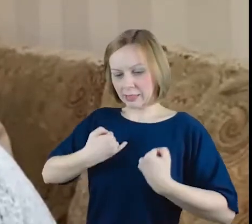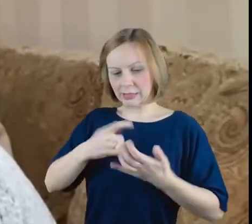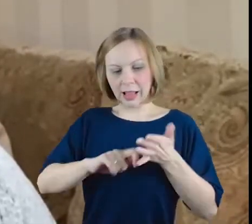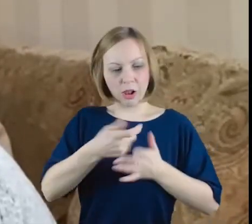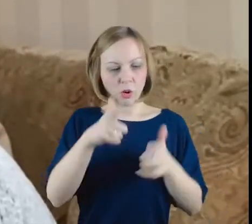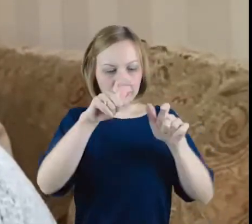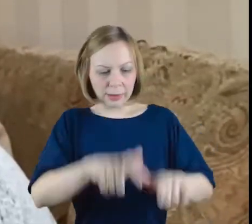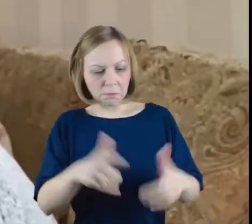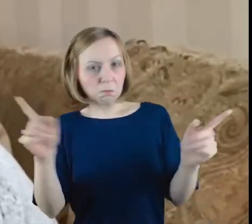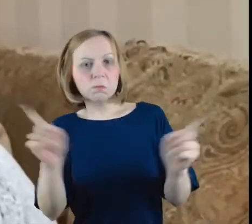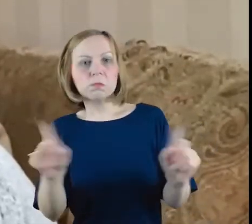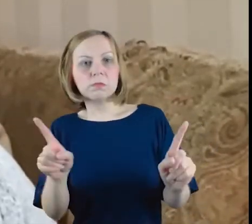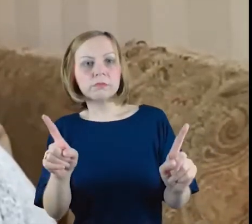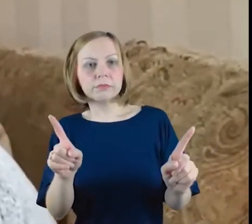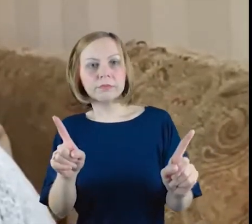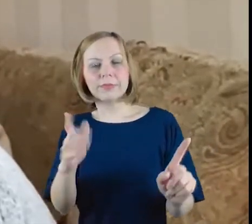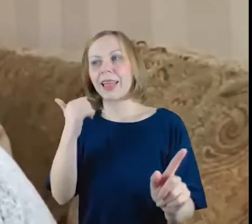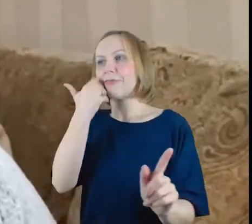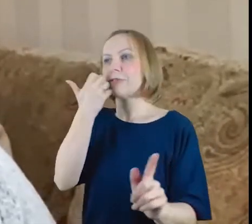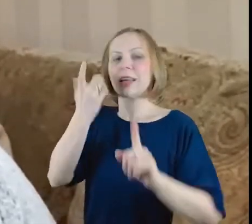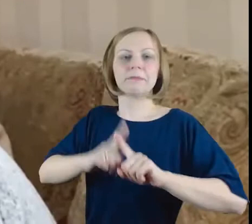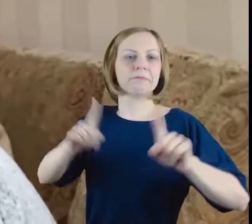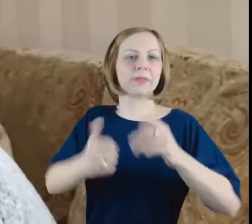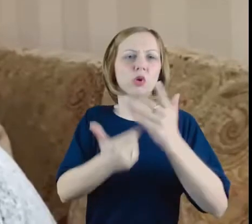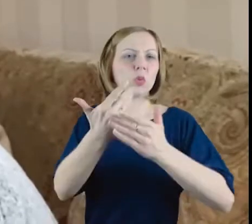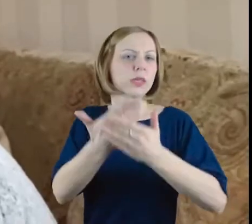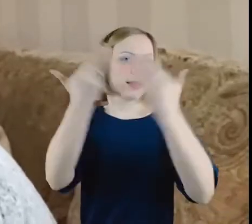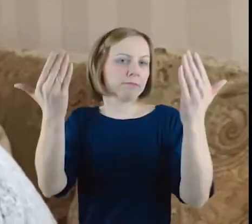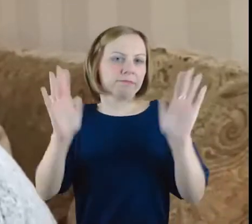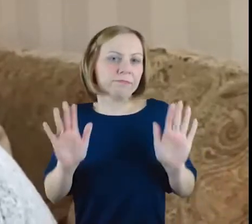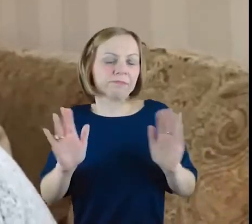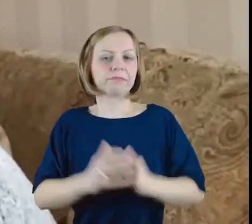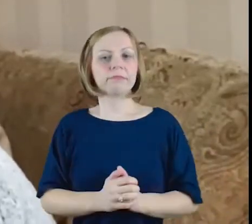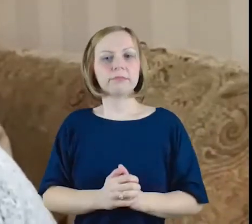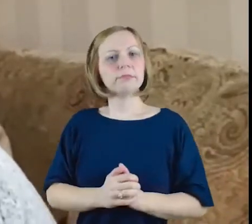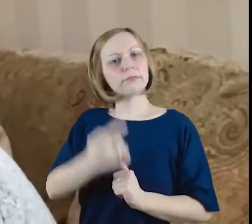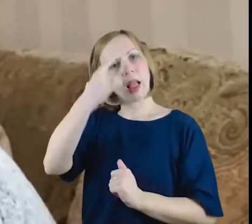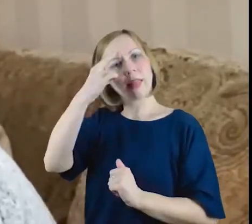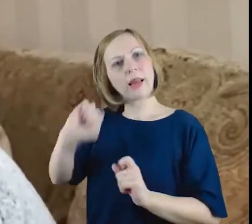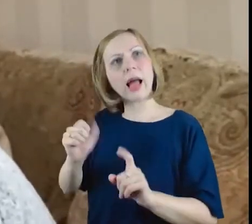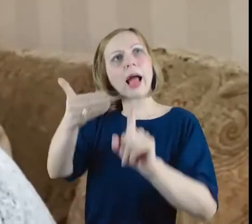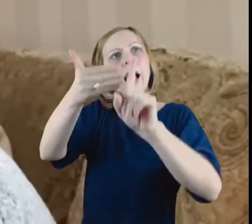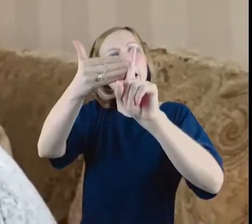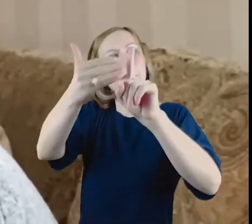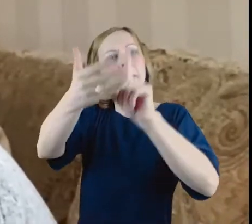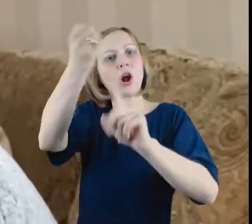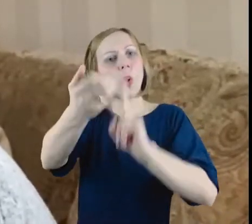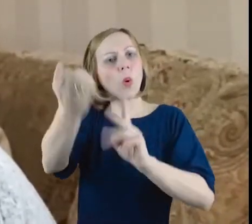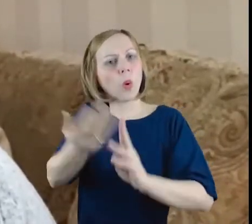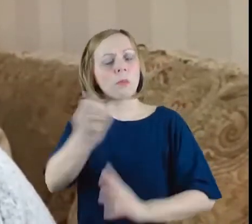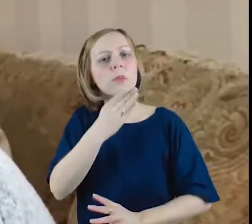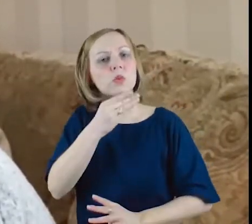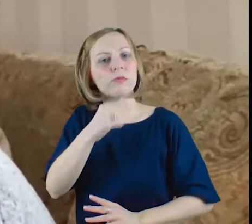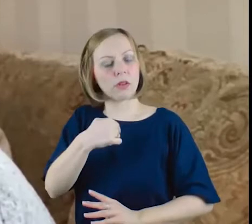the lockdown restrictions, is to take one day at a time. I also think it helps having a purpose and goals. I've